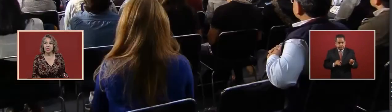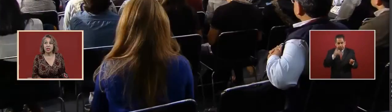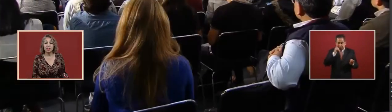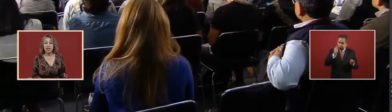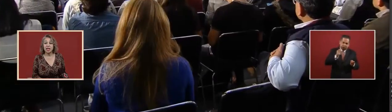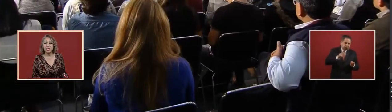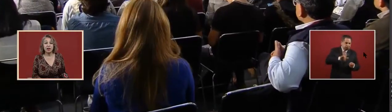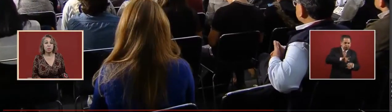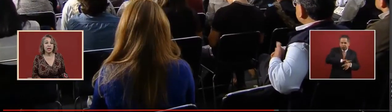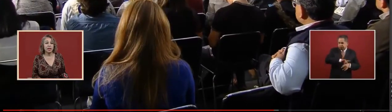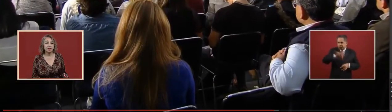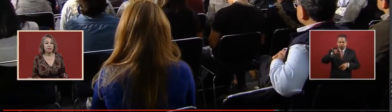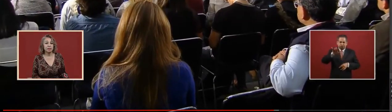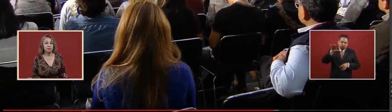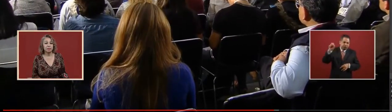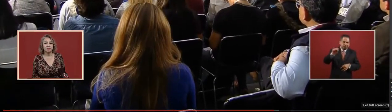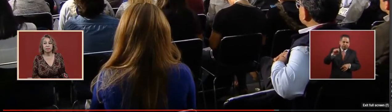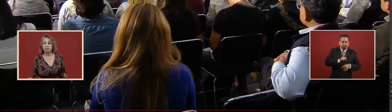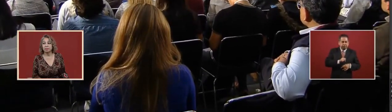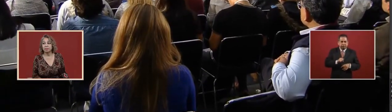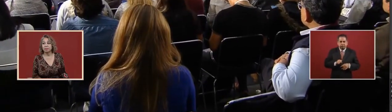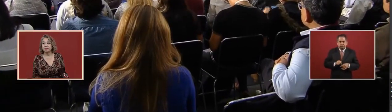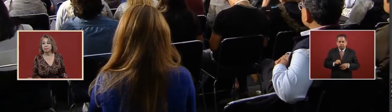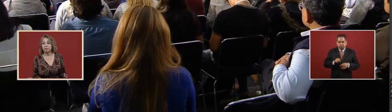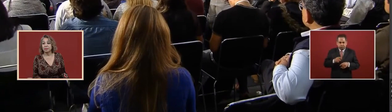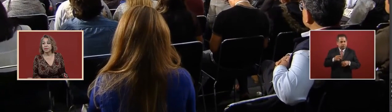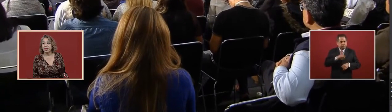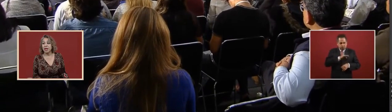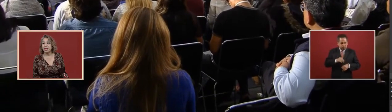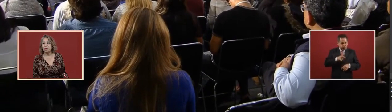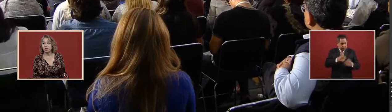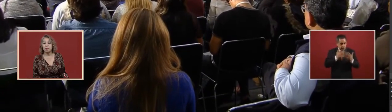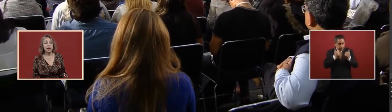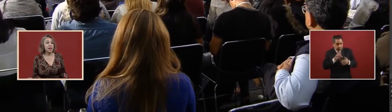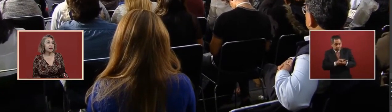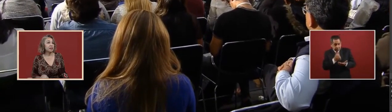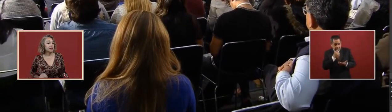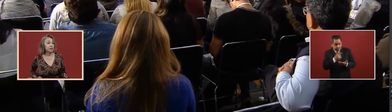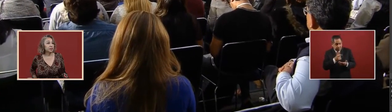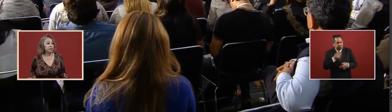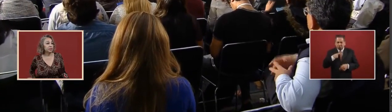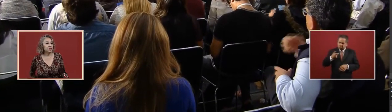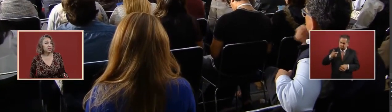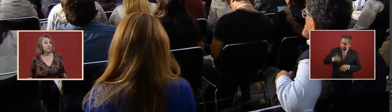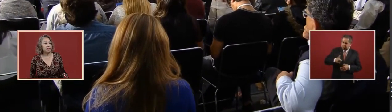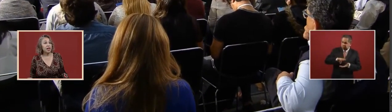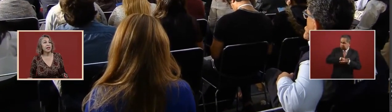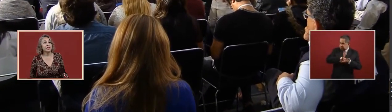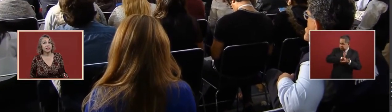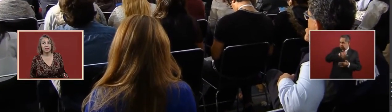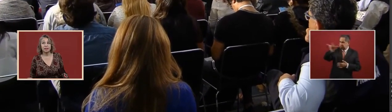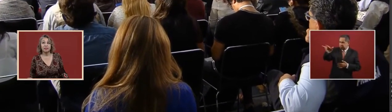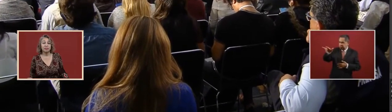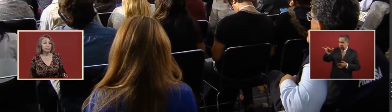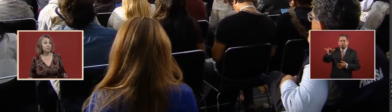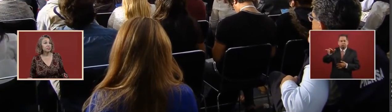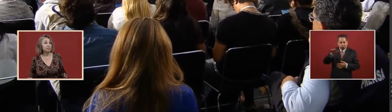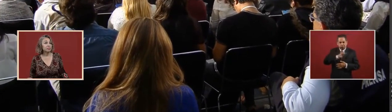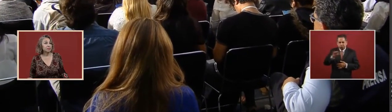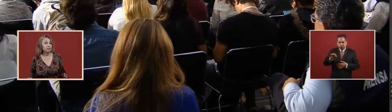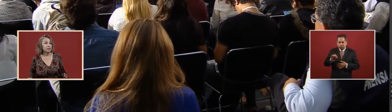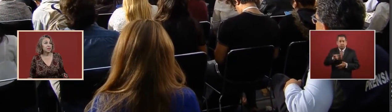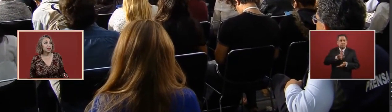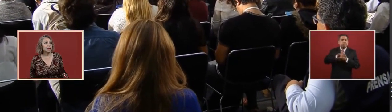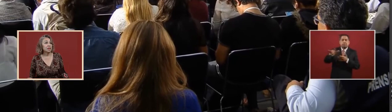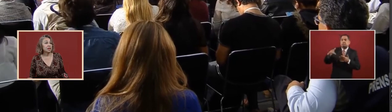avión. You take an airplane. Está permitido. And you permit it. Para eso. For that. No para